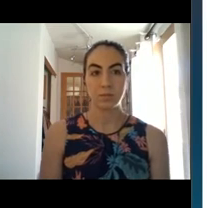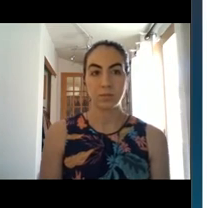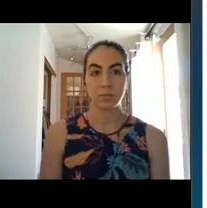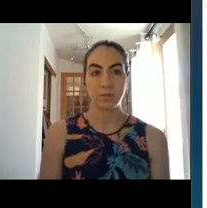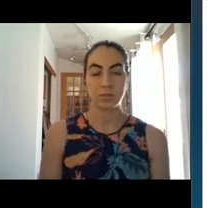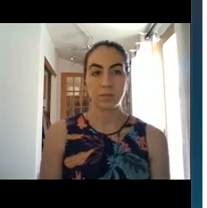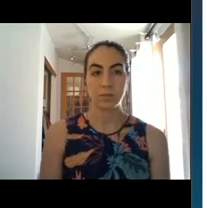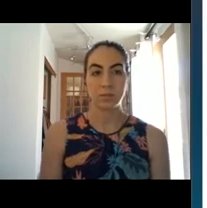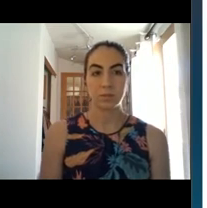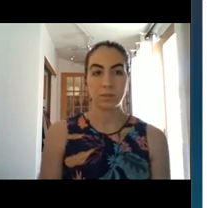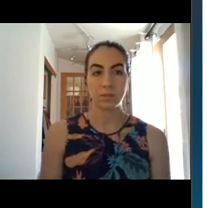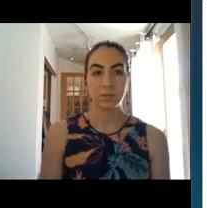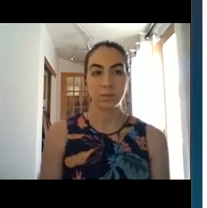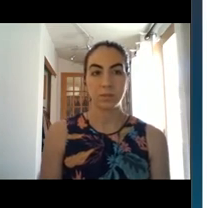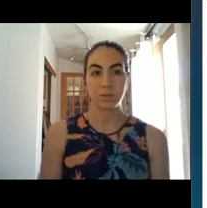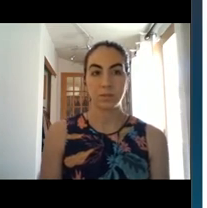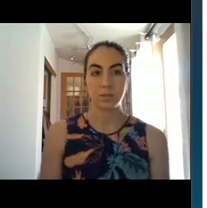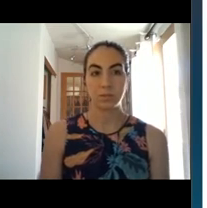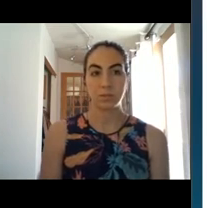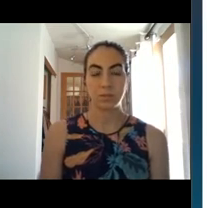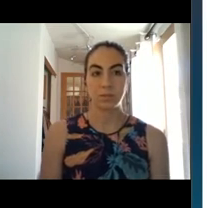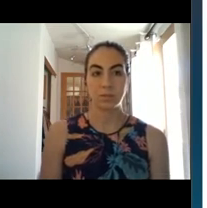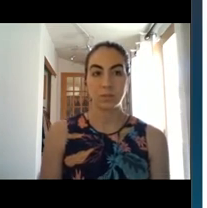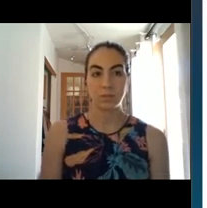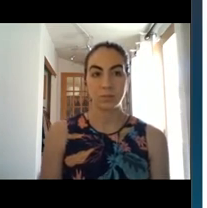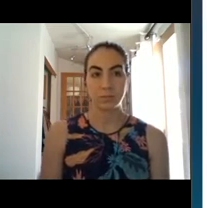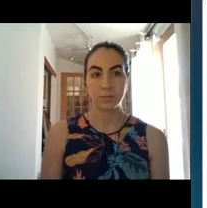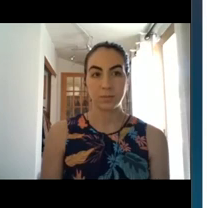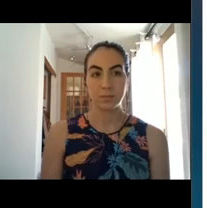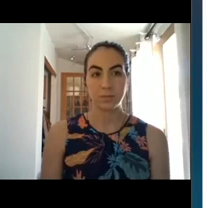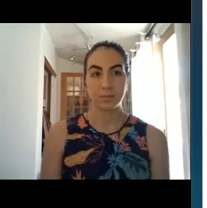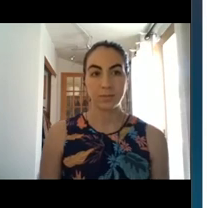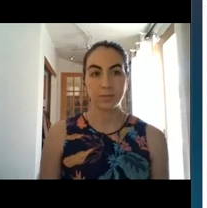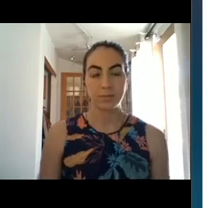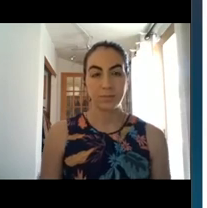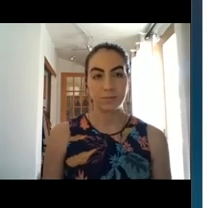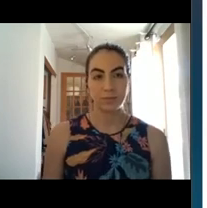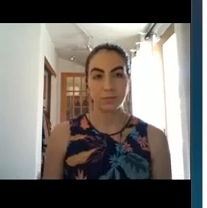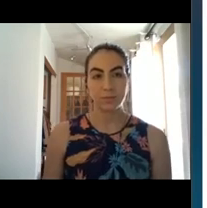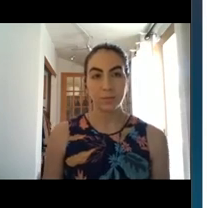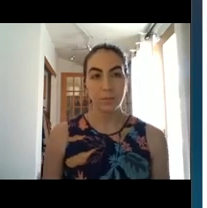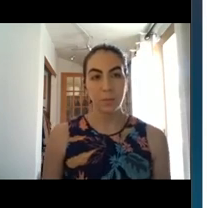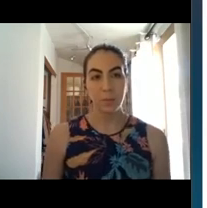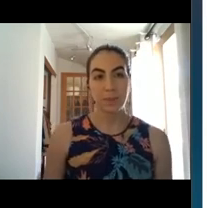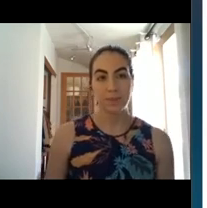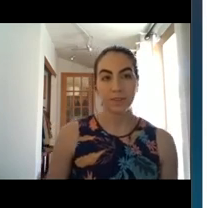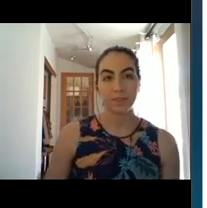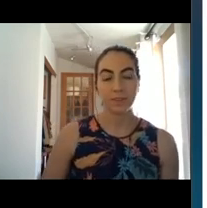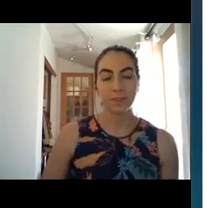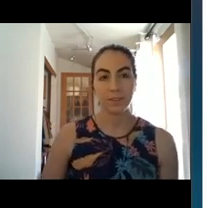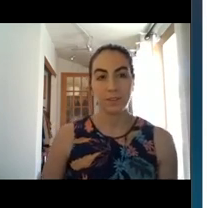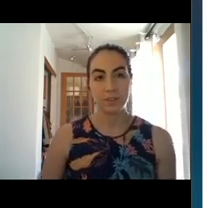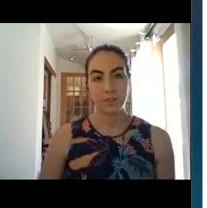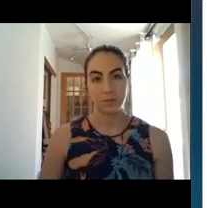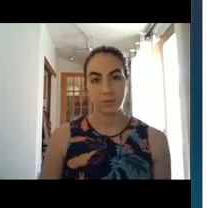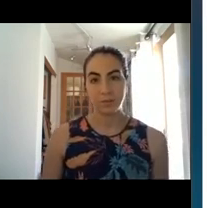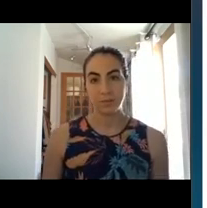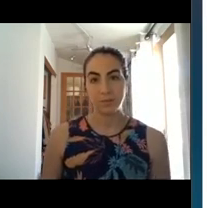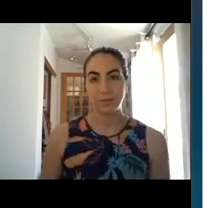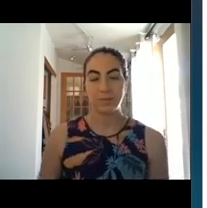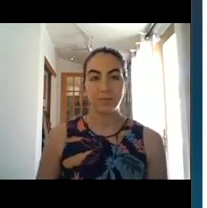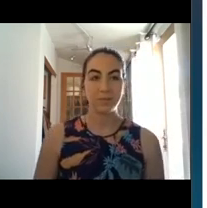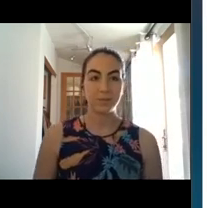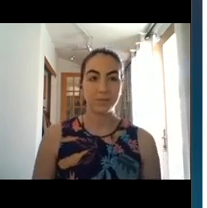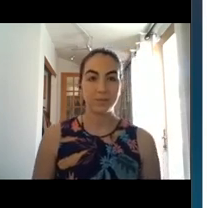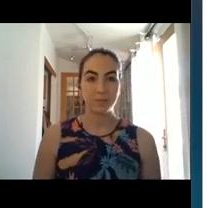me wipe those things down? And I saw this great post early on. I had a little meme about glitter.